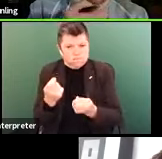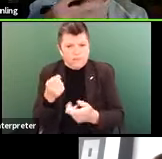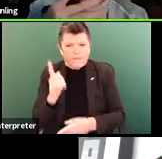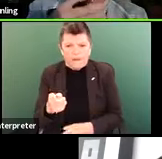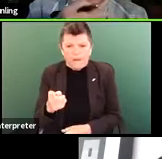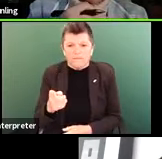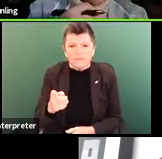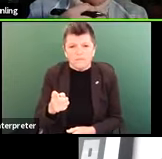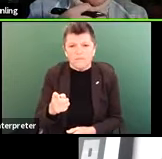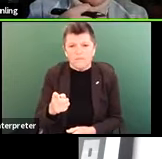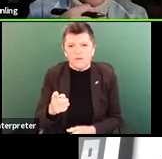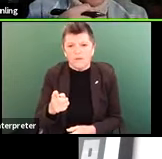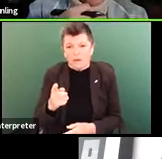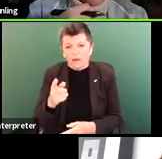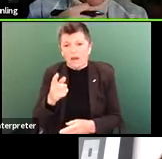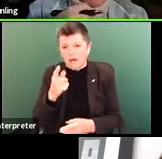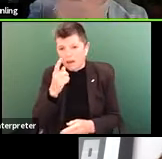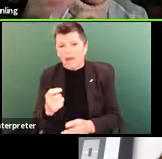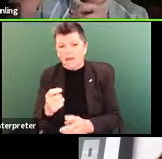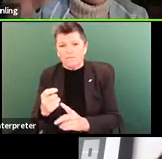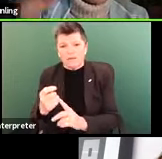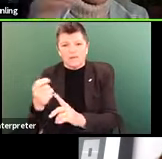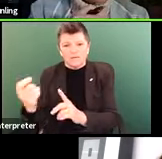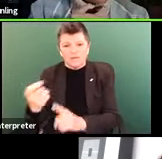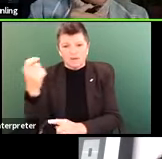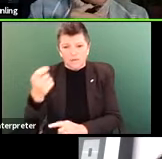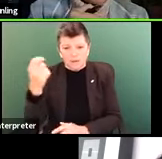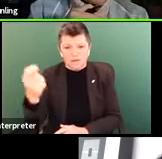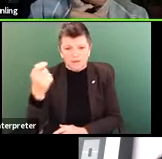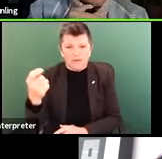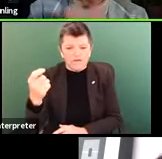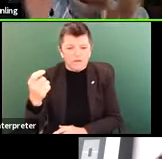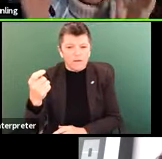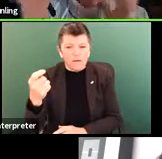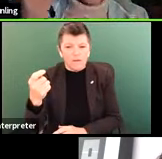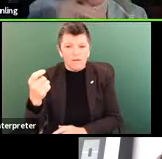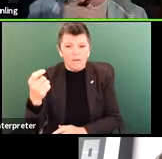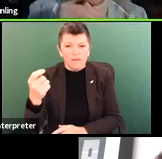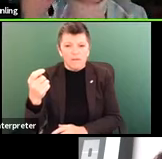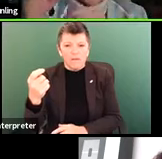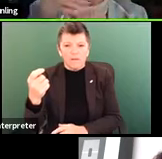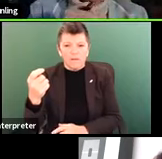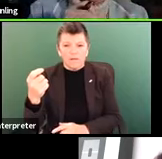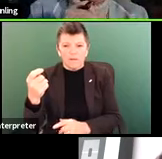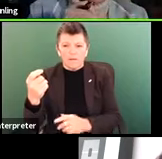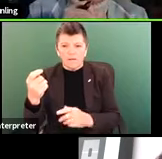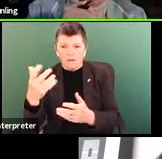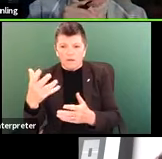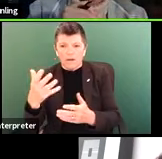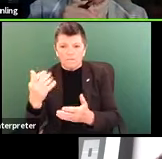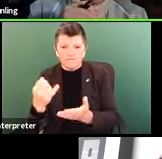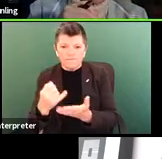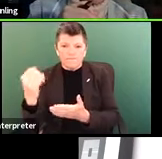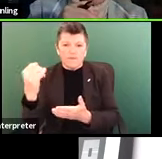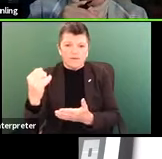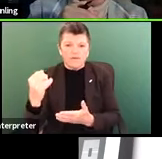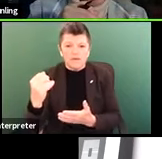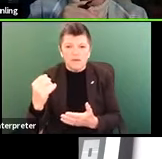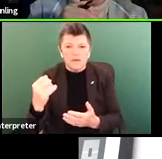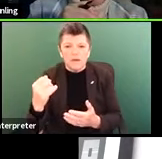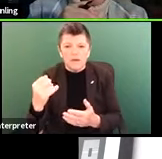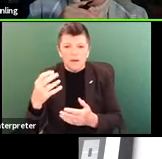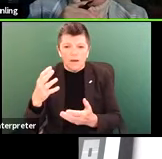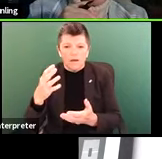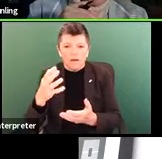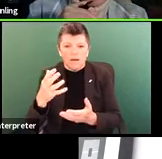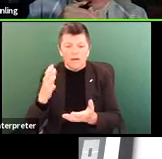do successful to anti anti-corruption campaign.